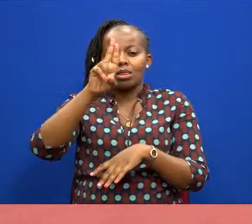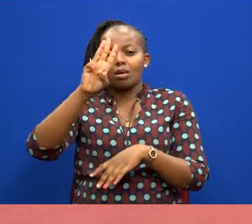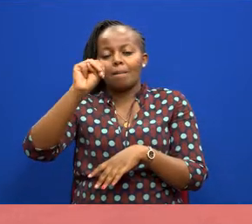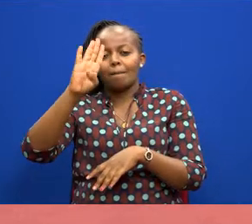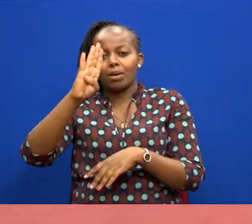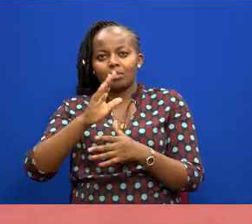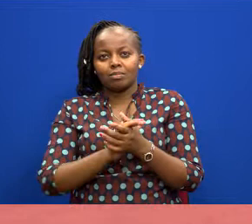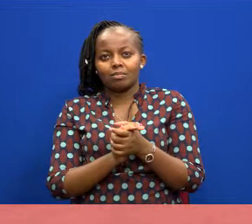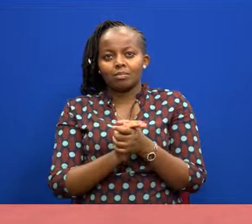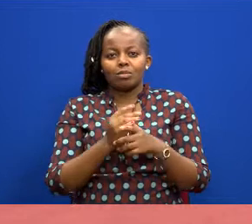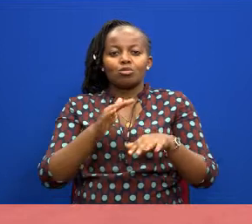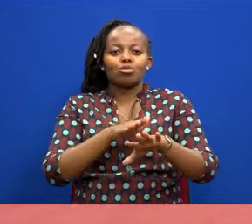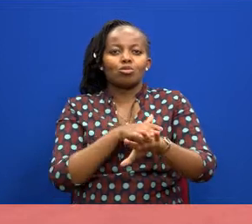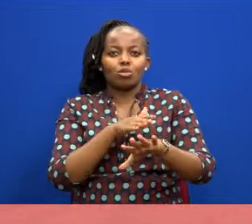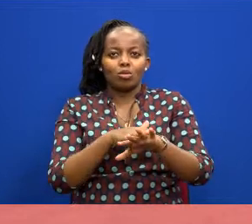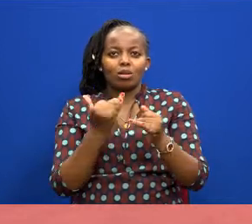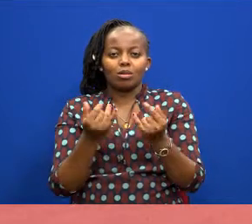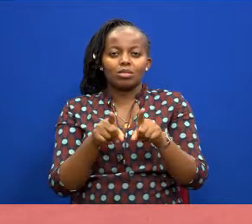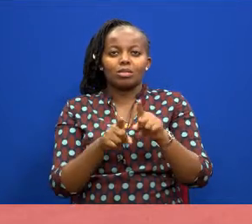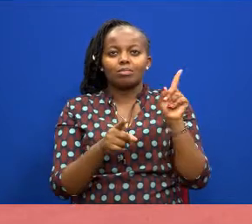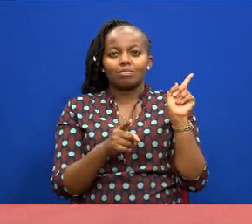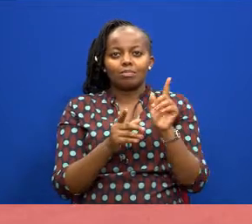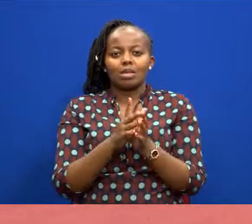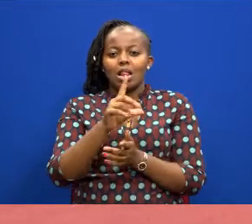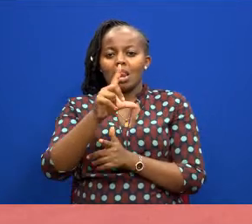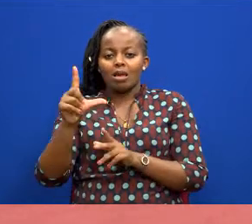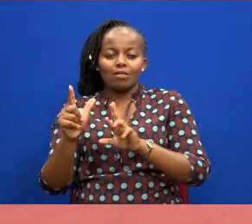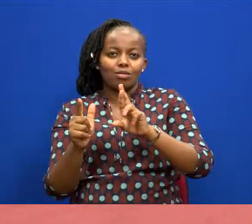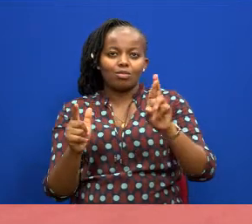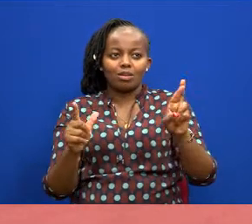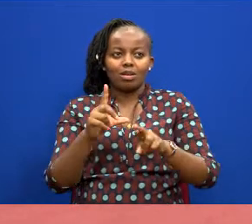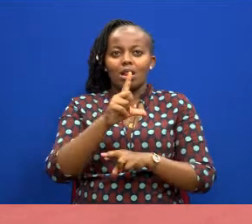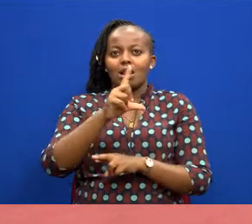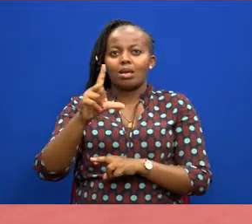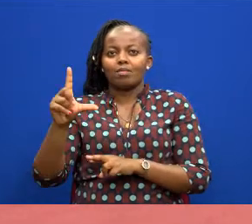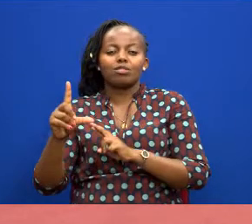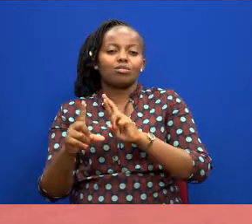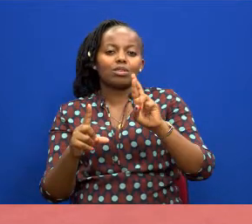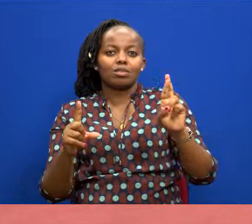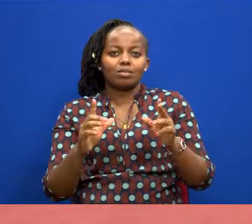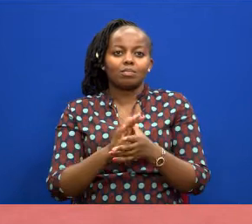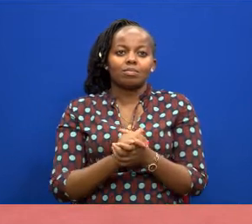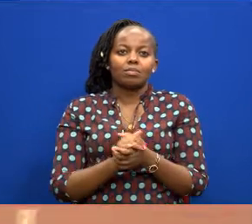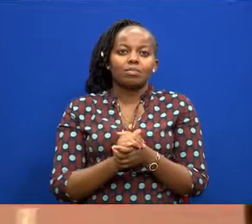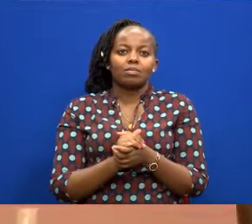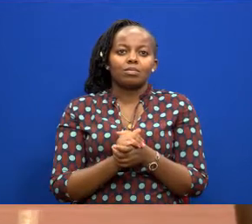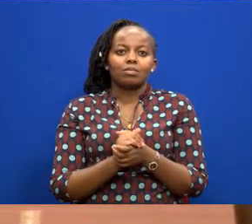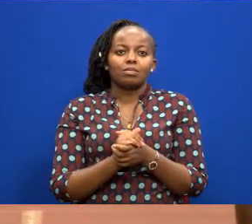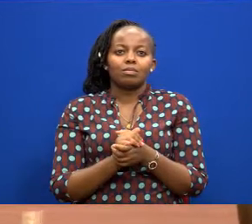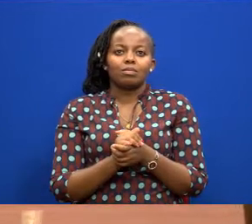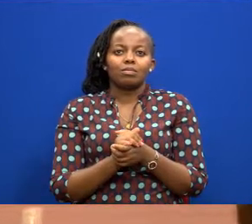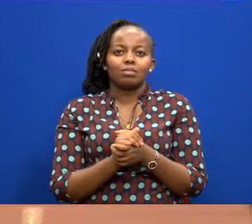slowly on the spot. Let's start from this position. Left, right, left, right,